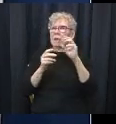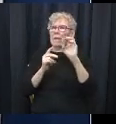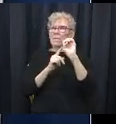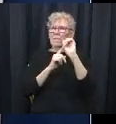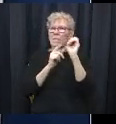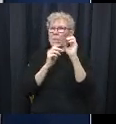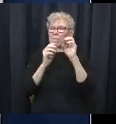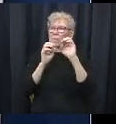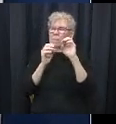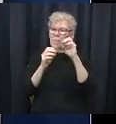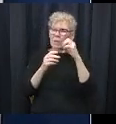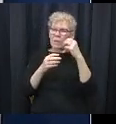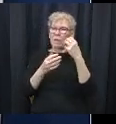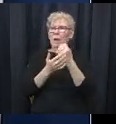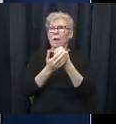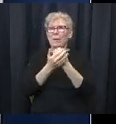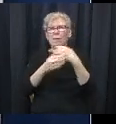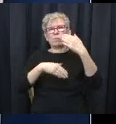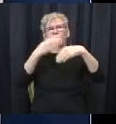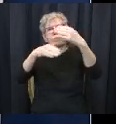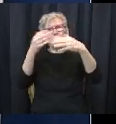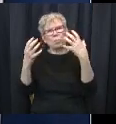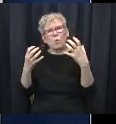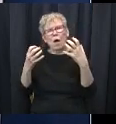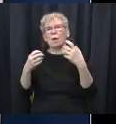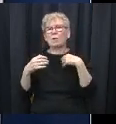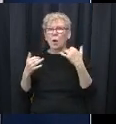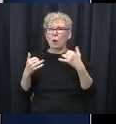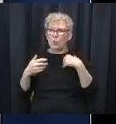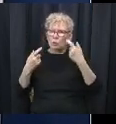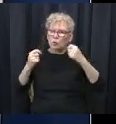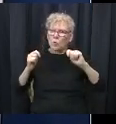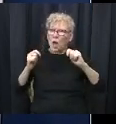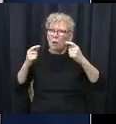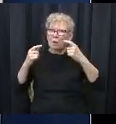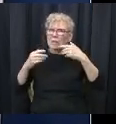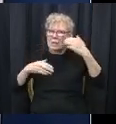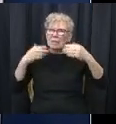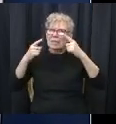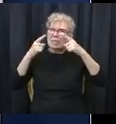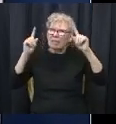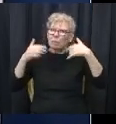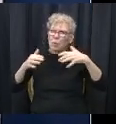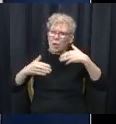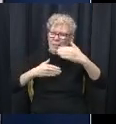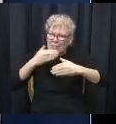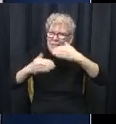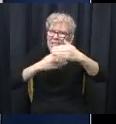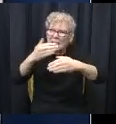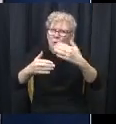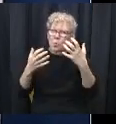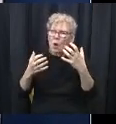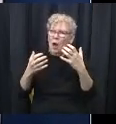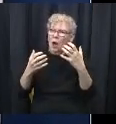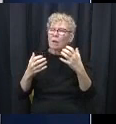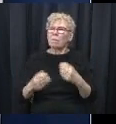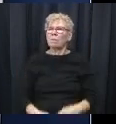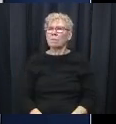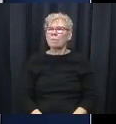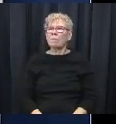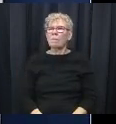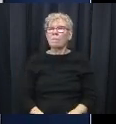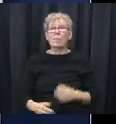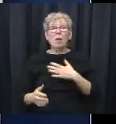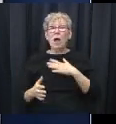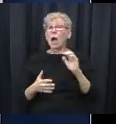preventing a breach of our hospital system is paramount. And thus far, Colorado has successfully avoided a breach of our